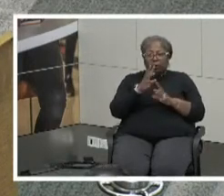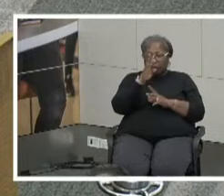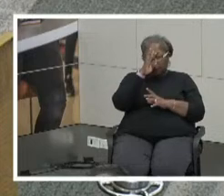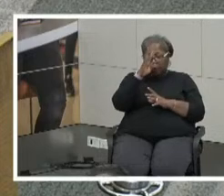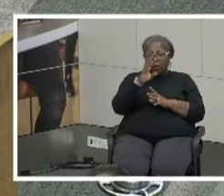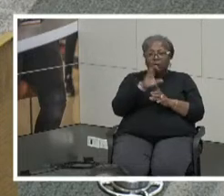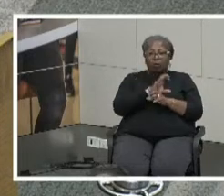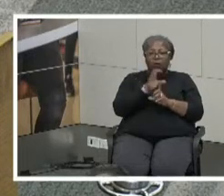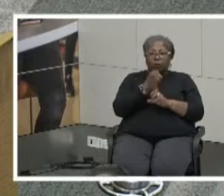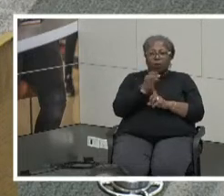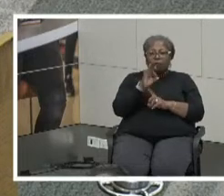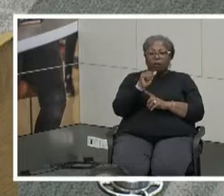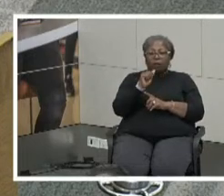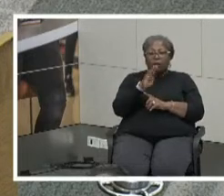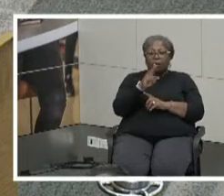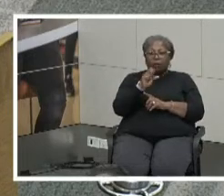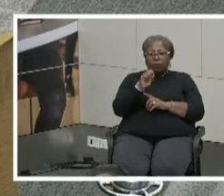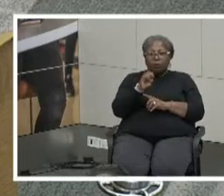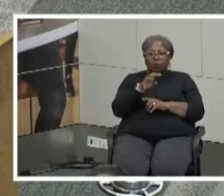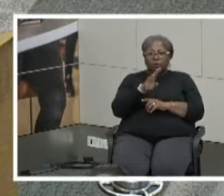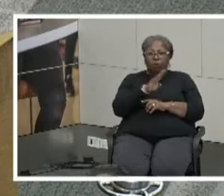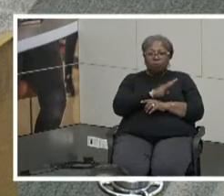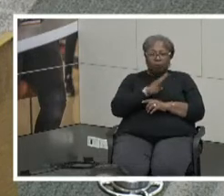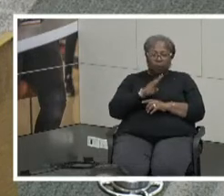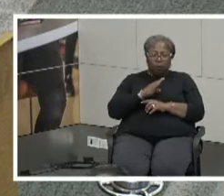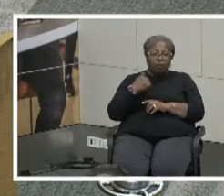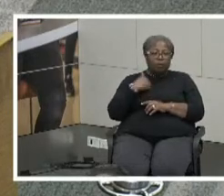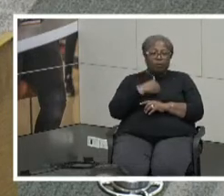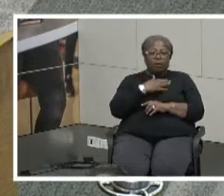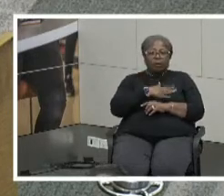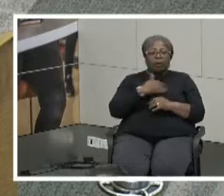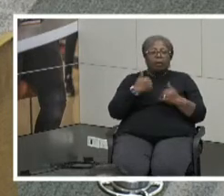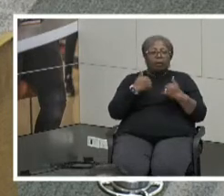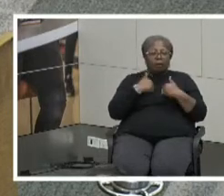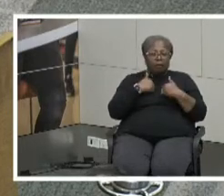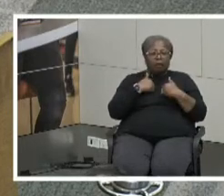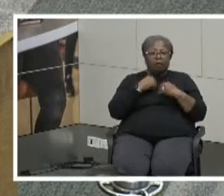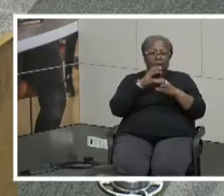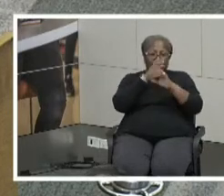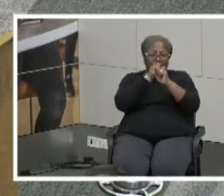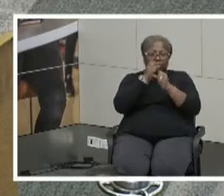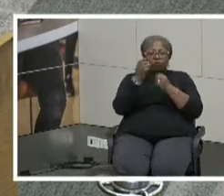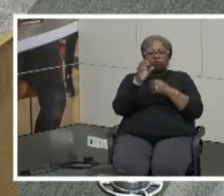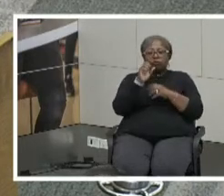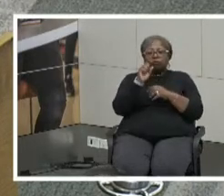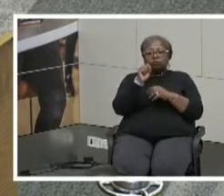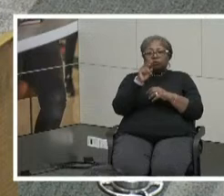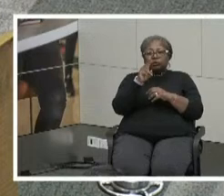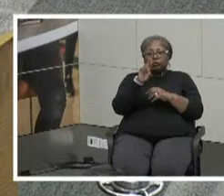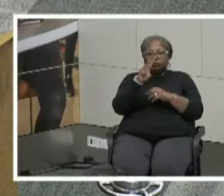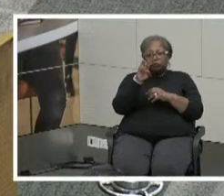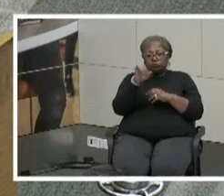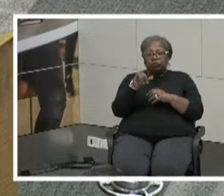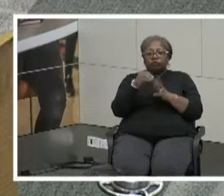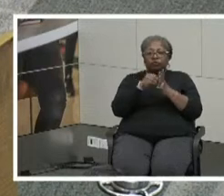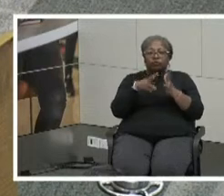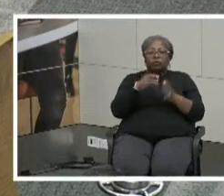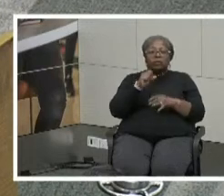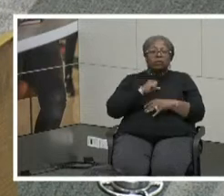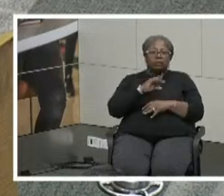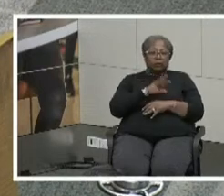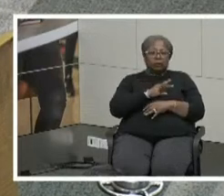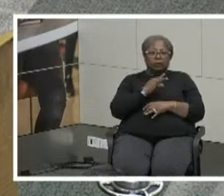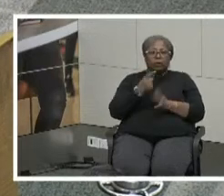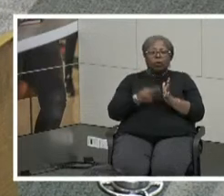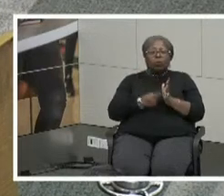of abuse board members please have an anonymous survey for students and staff at least